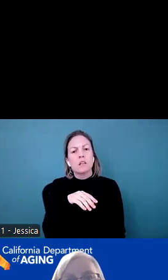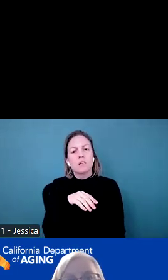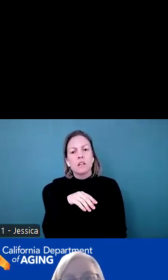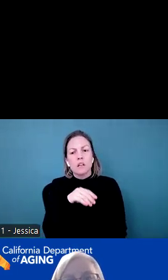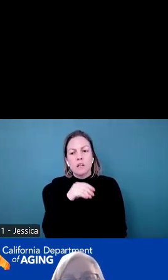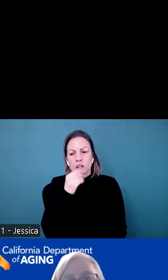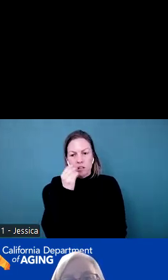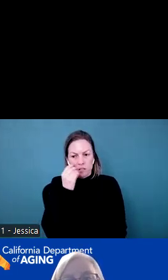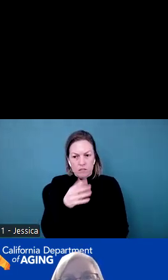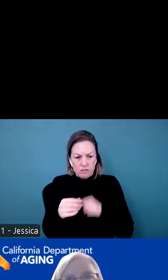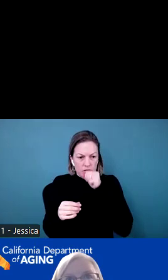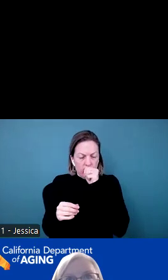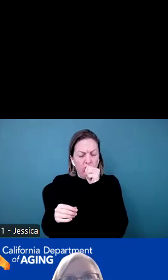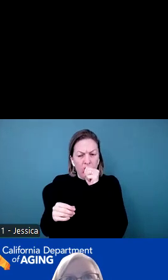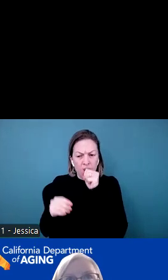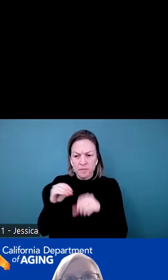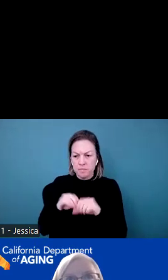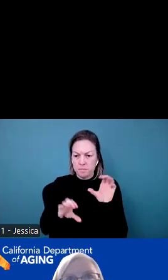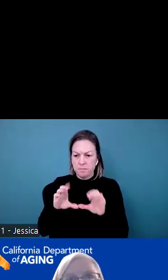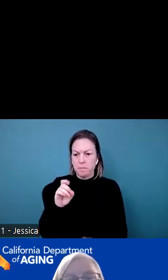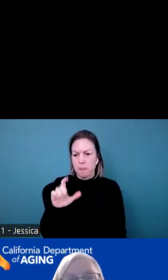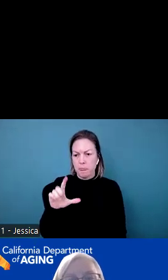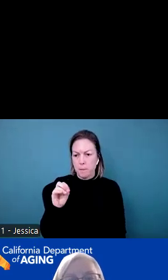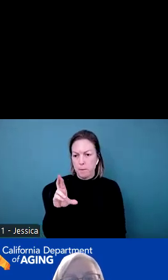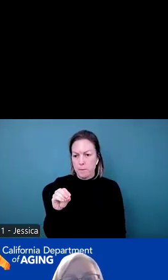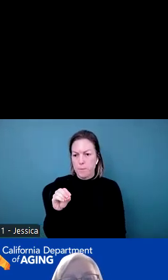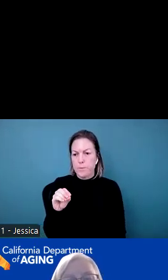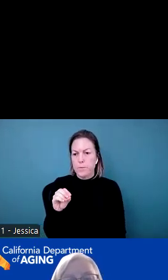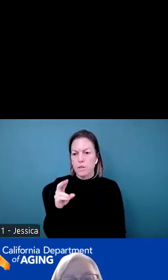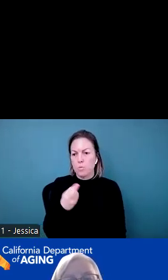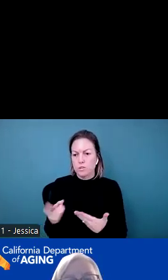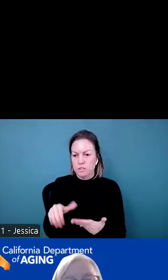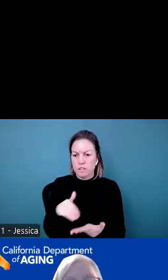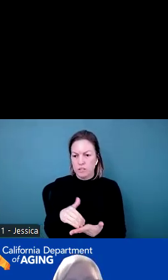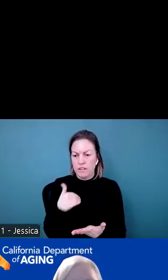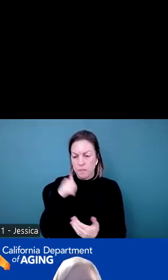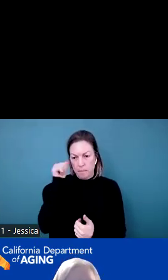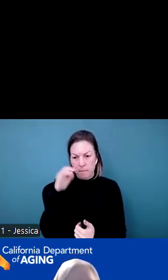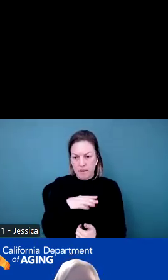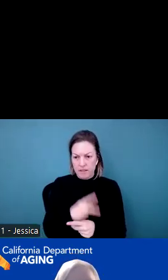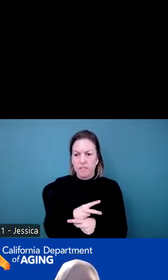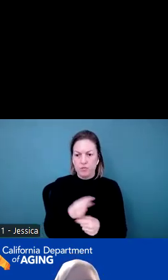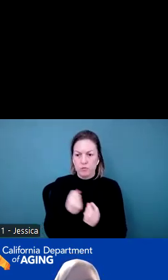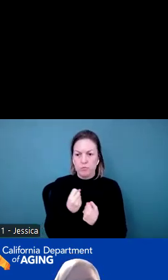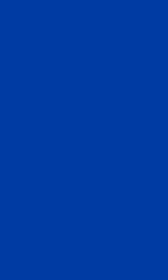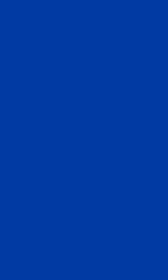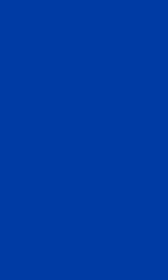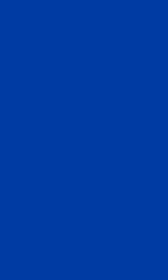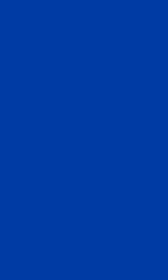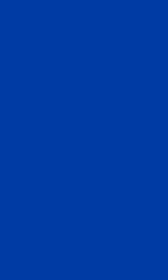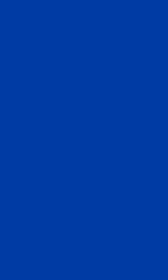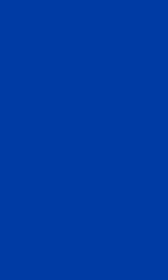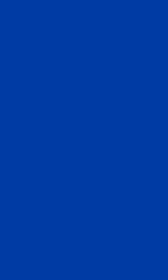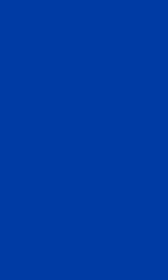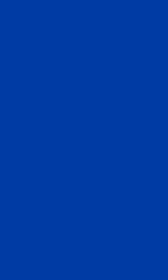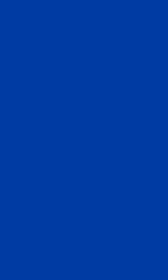the chat, Del Oro Resource Center has a men's caregiver support group on third